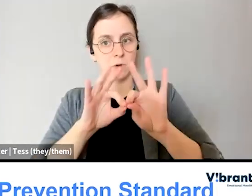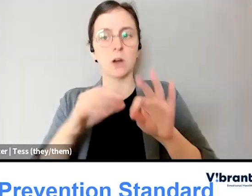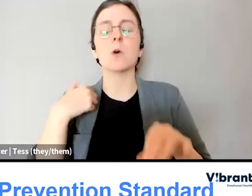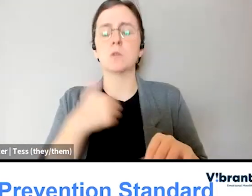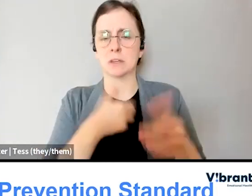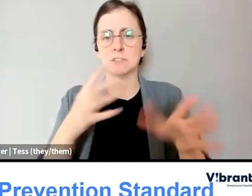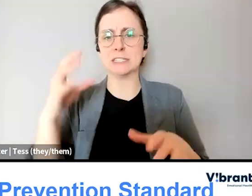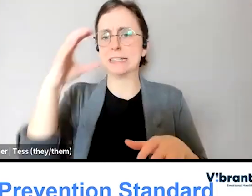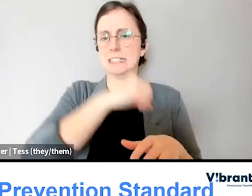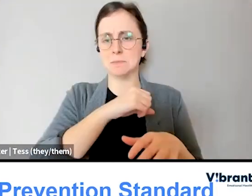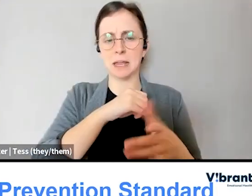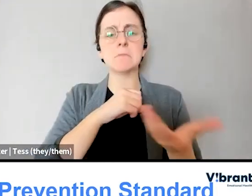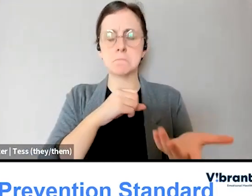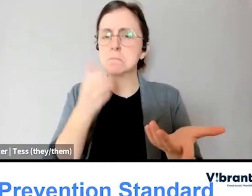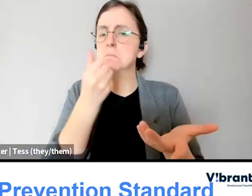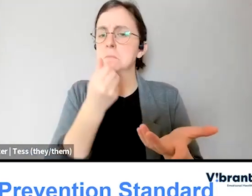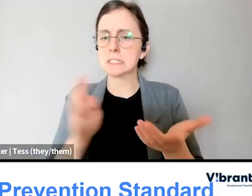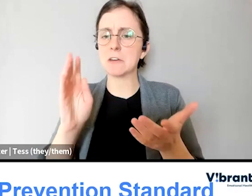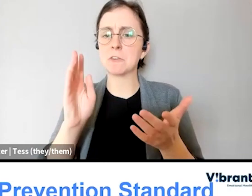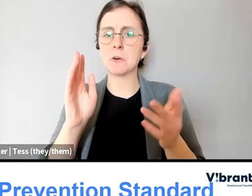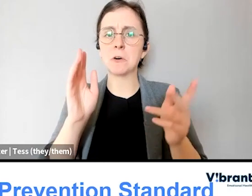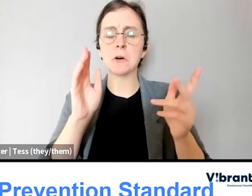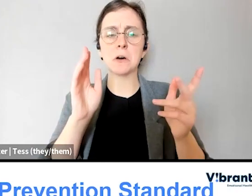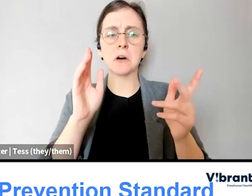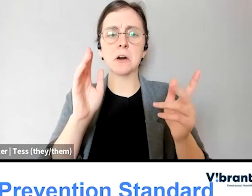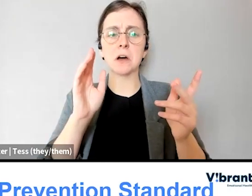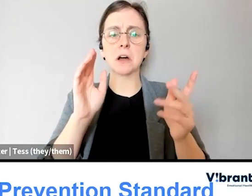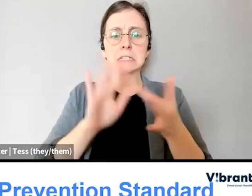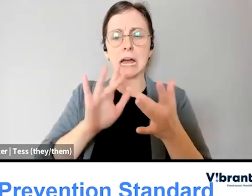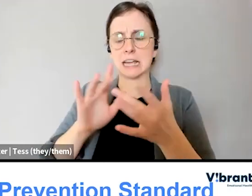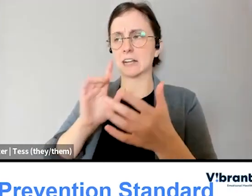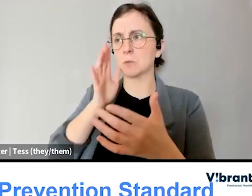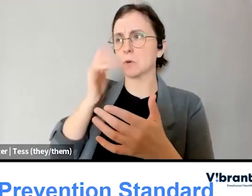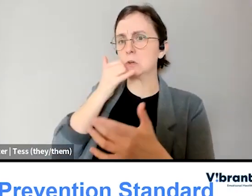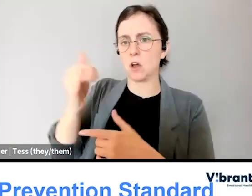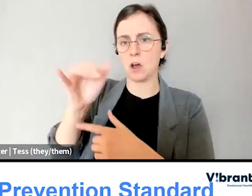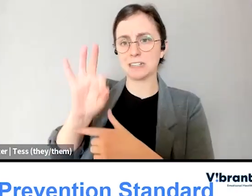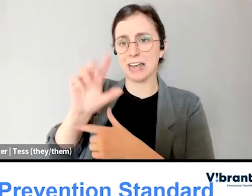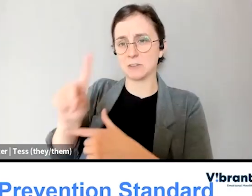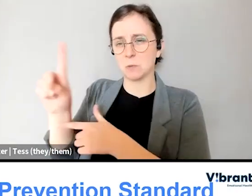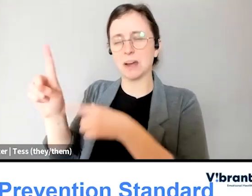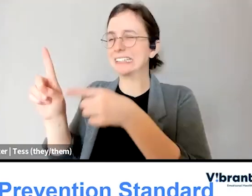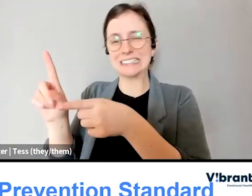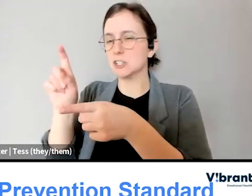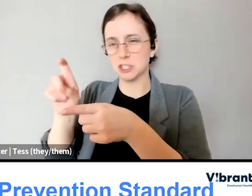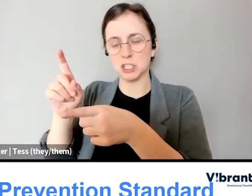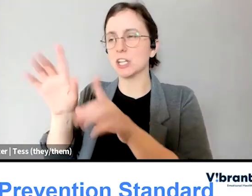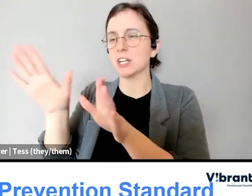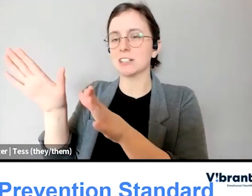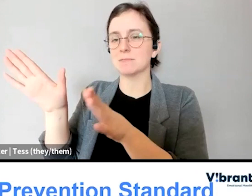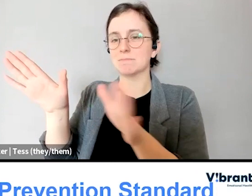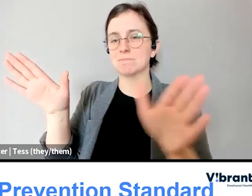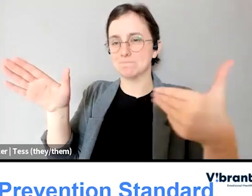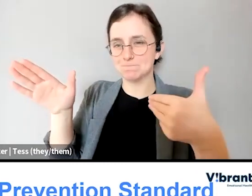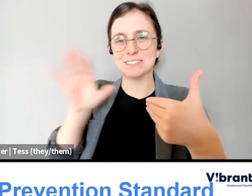are a number of contacts that are going into 911 currently that are best suited for 988. These are contacts that are purely behavioral